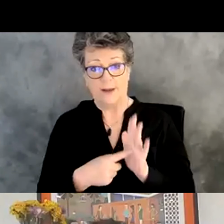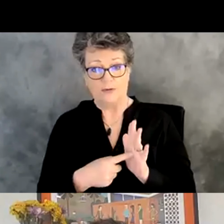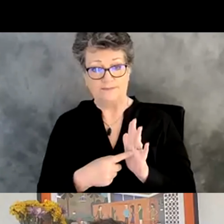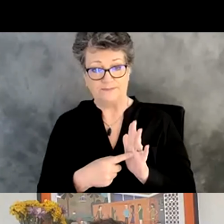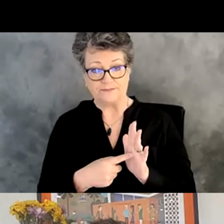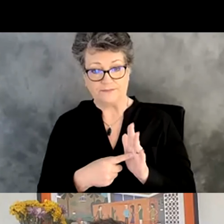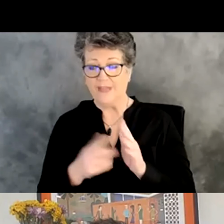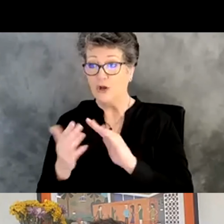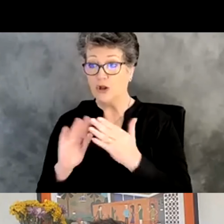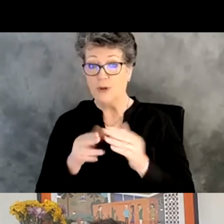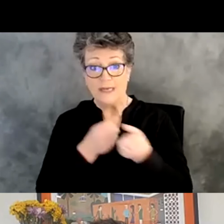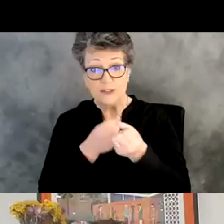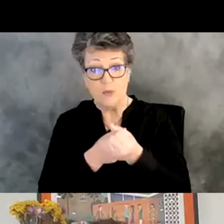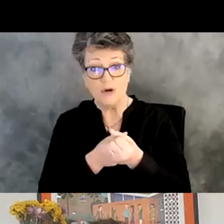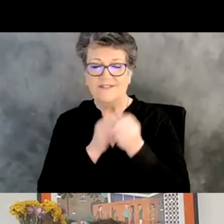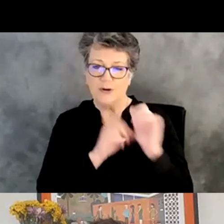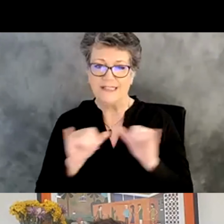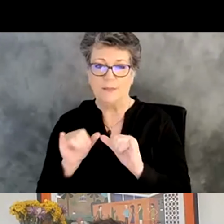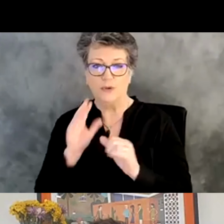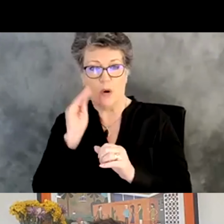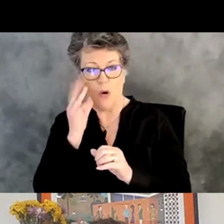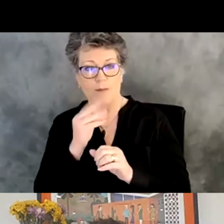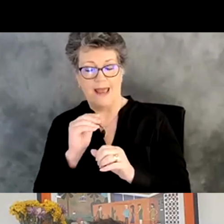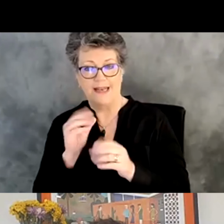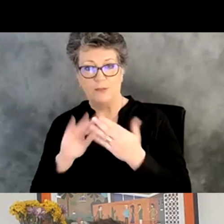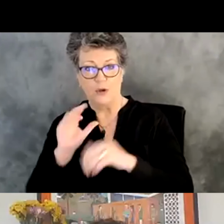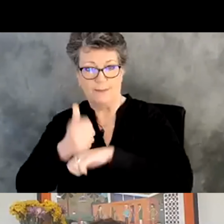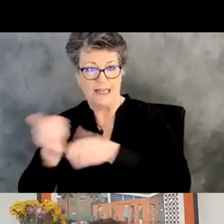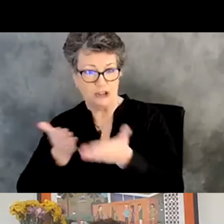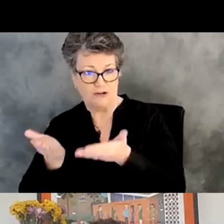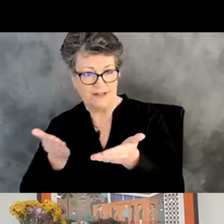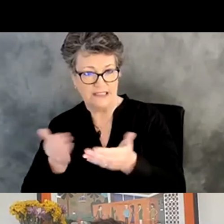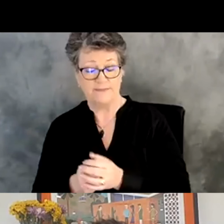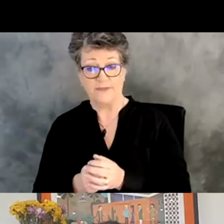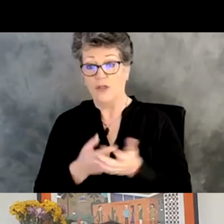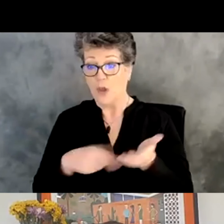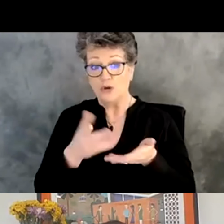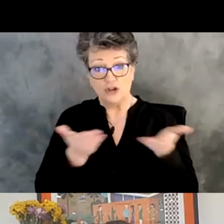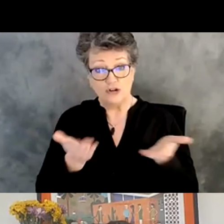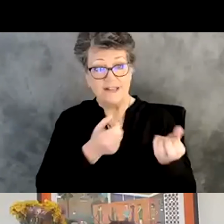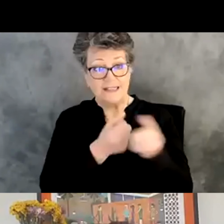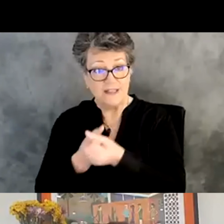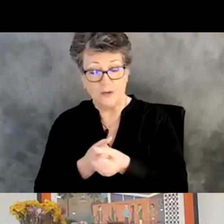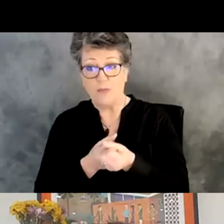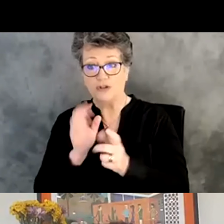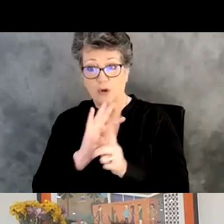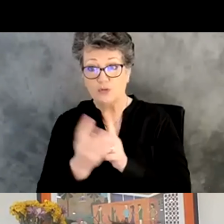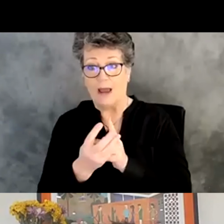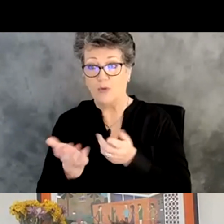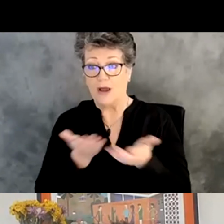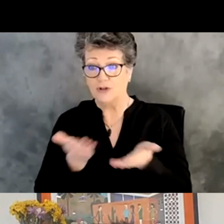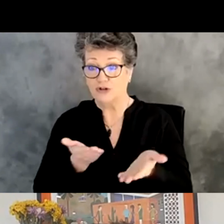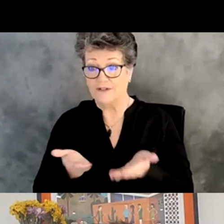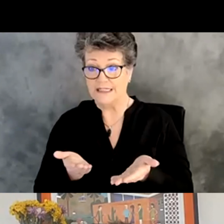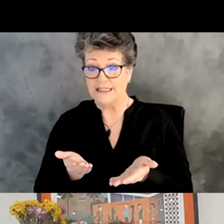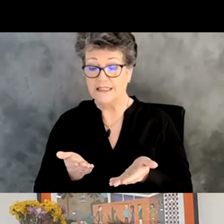know community supports are very similar to home and community-based services. And those are services and supports, those wraparound services